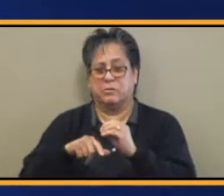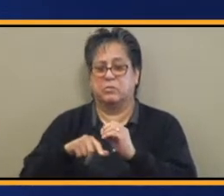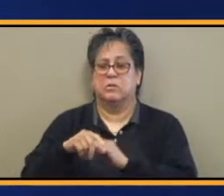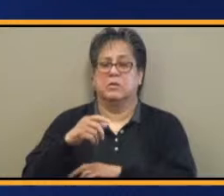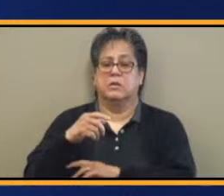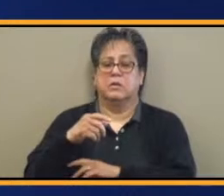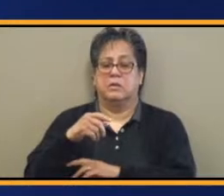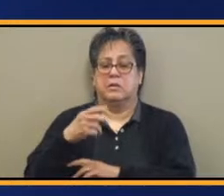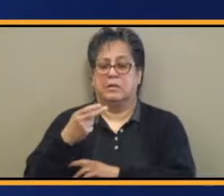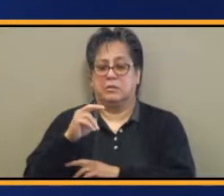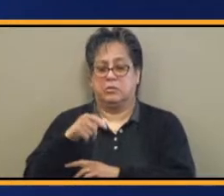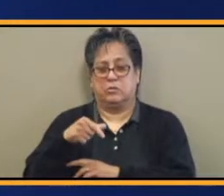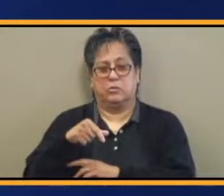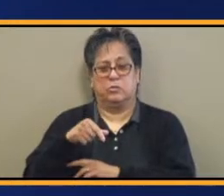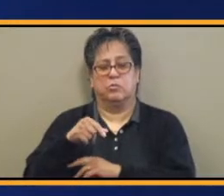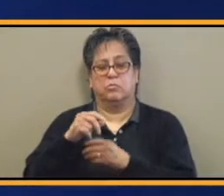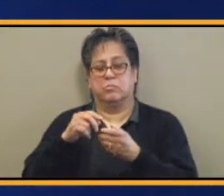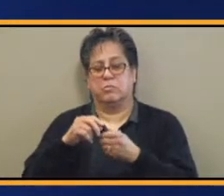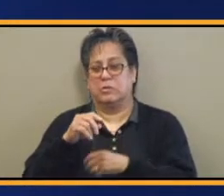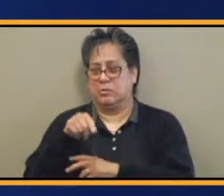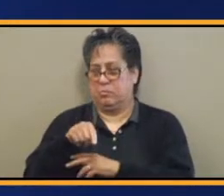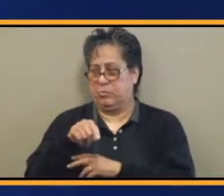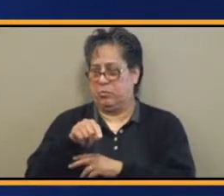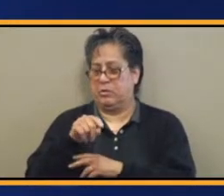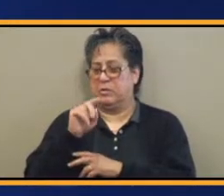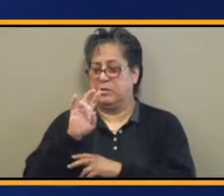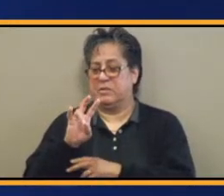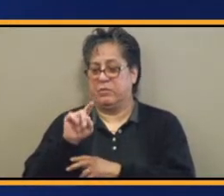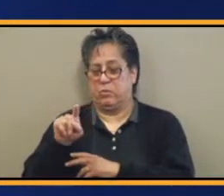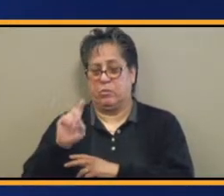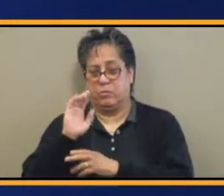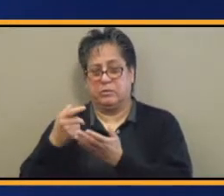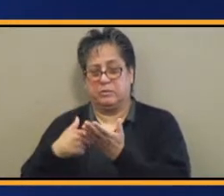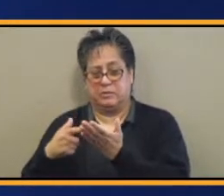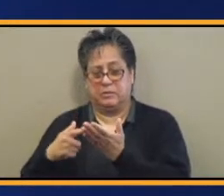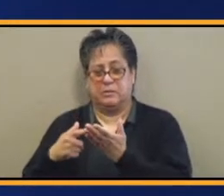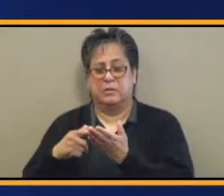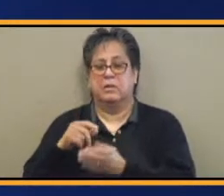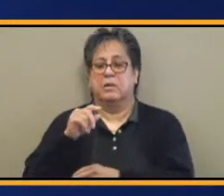number 24-2276 under 551.071 and